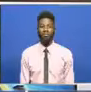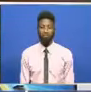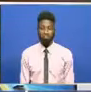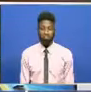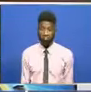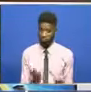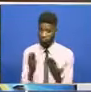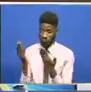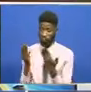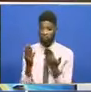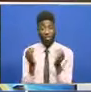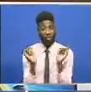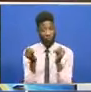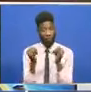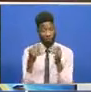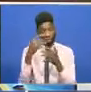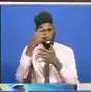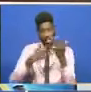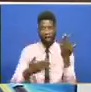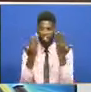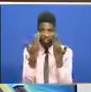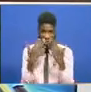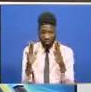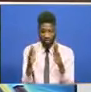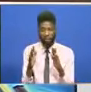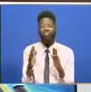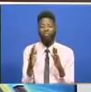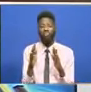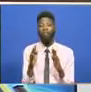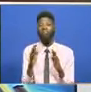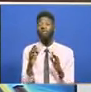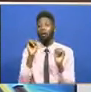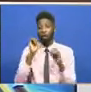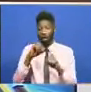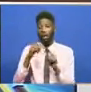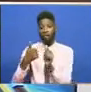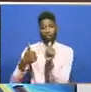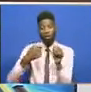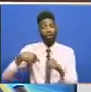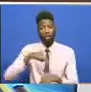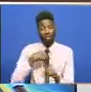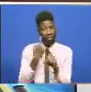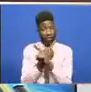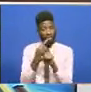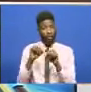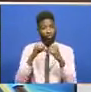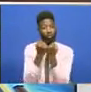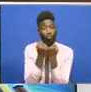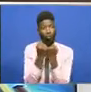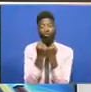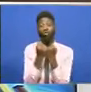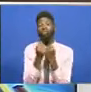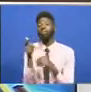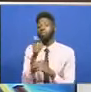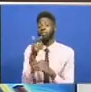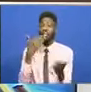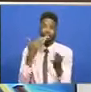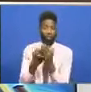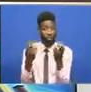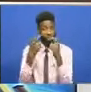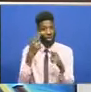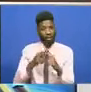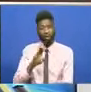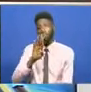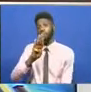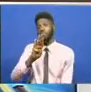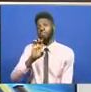That's all we had lined up for you. Remember to follow us on our various social media platforms. Thank you indeed so much for watching. My name is Ben